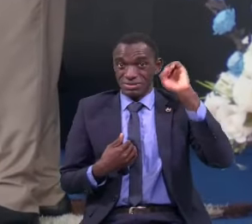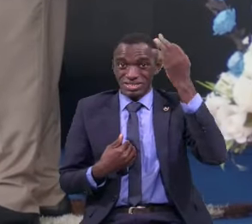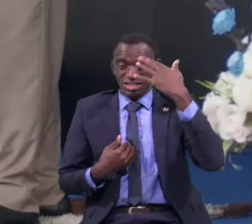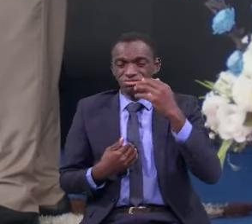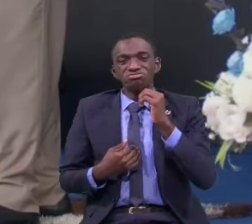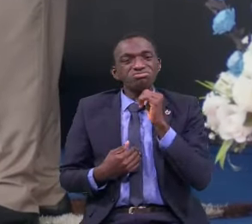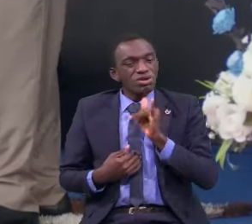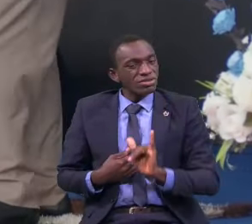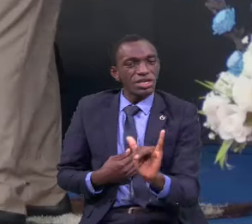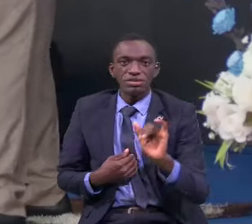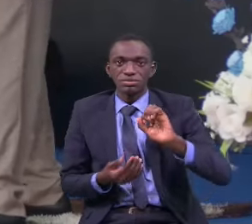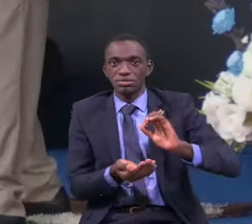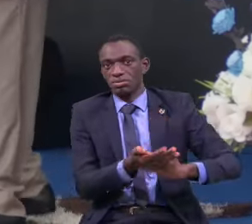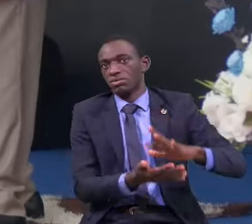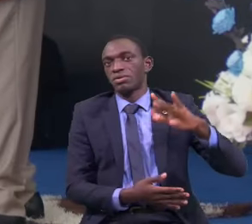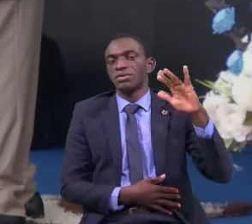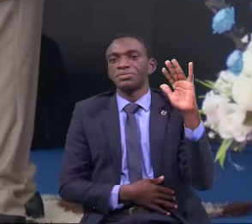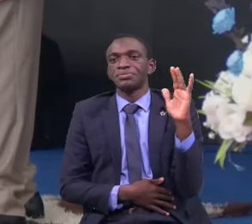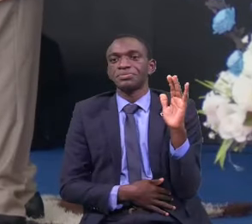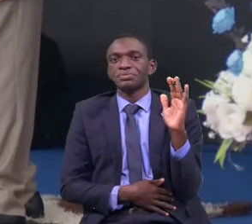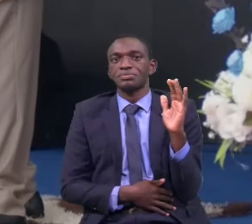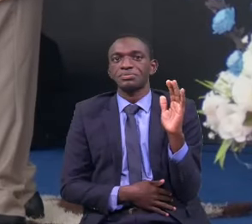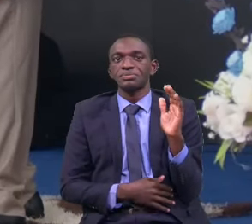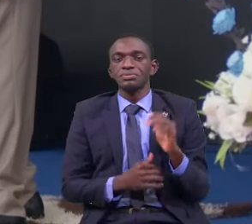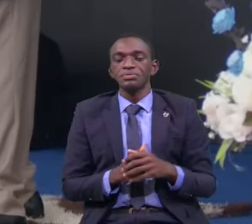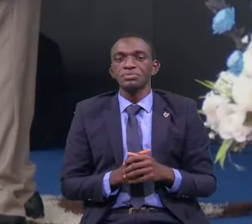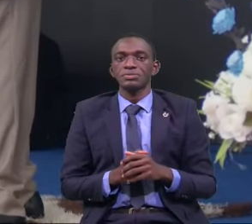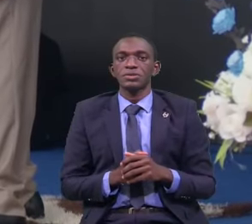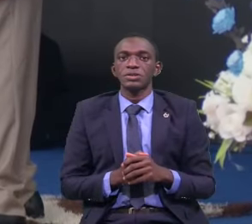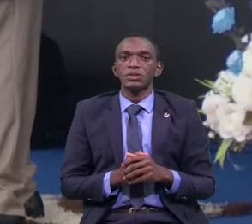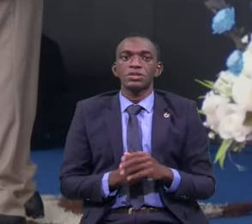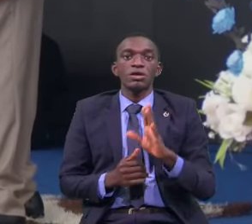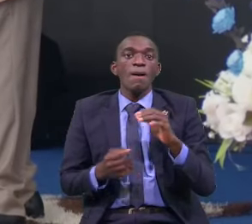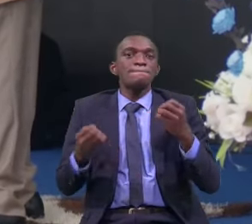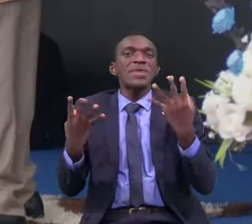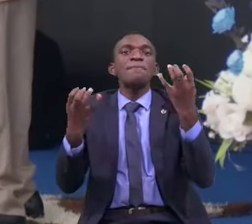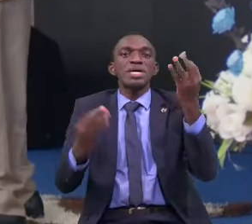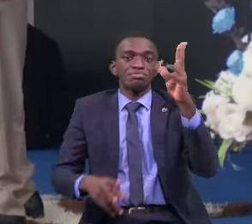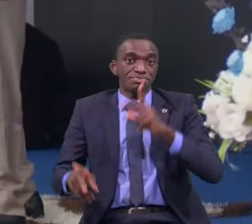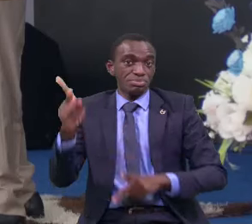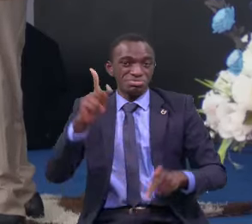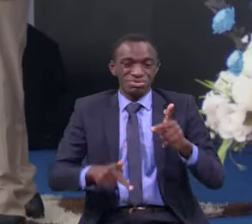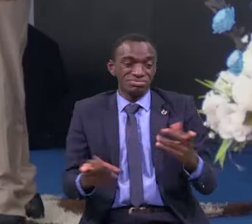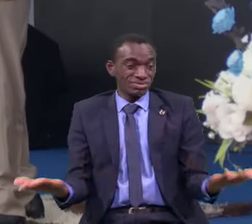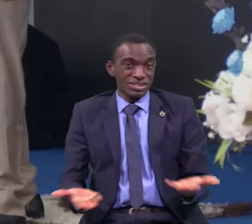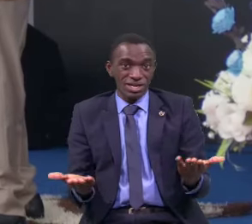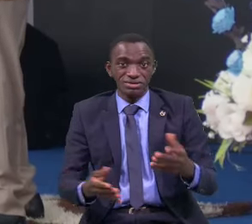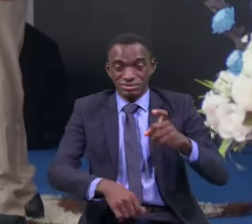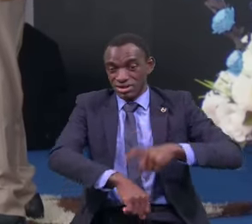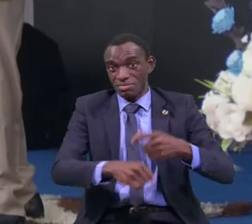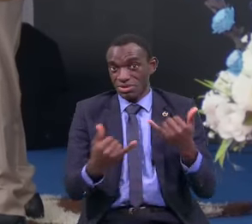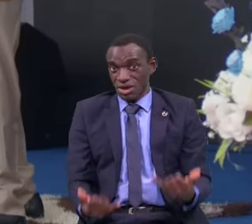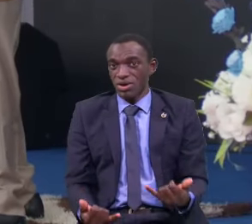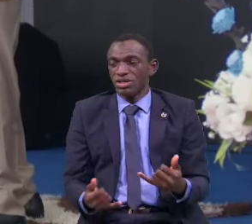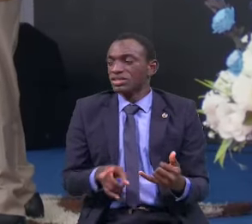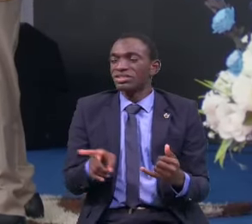fruit, créé un blocage entre lui et le passage à la gloire. There are many people in life, they allow one apple.